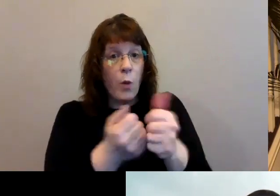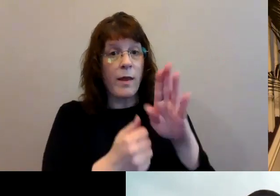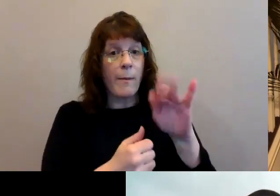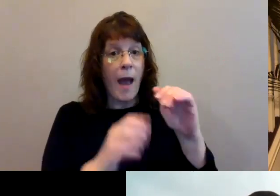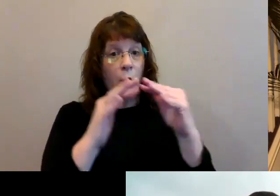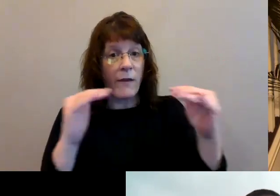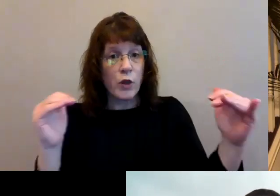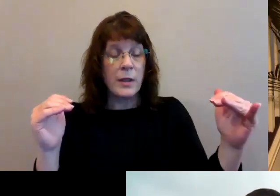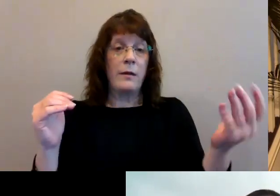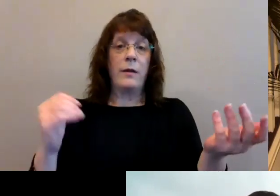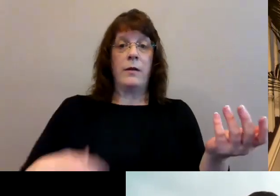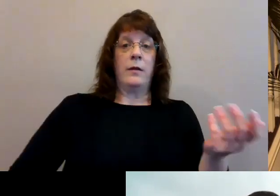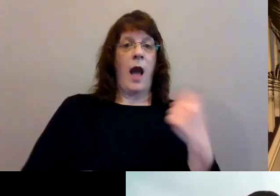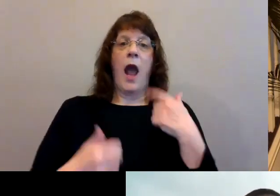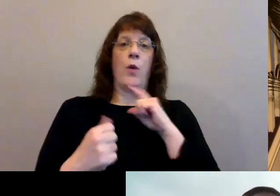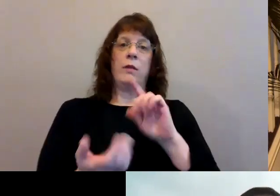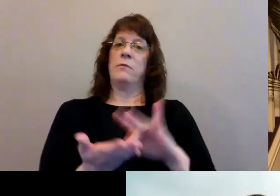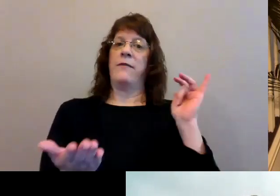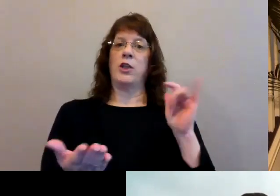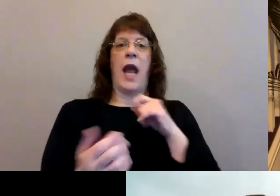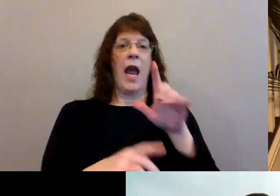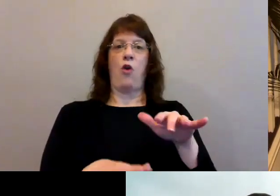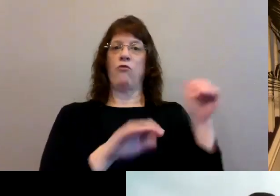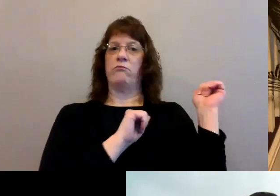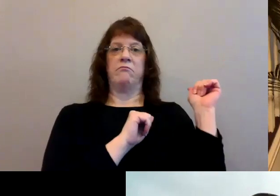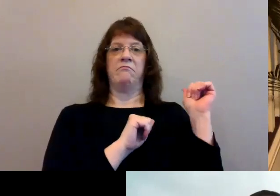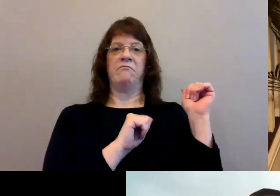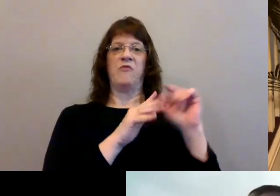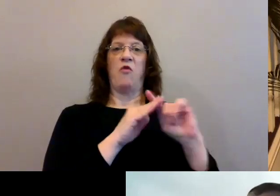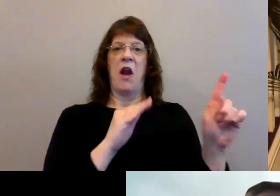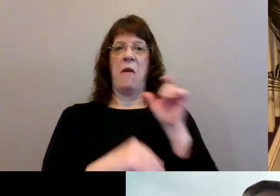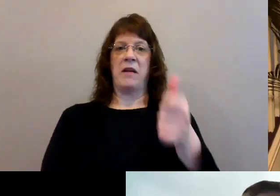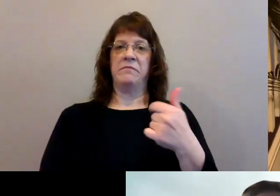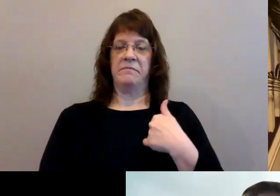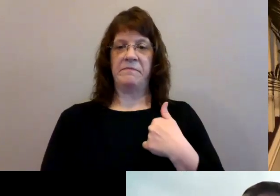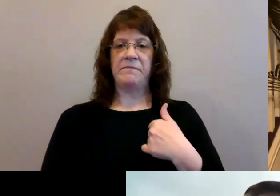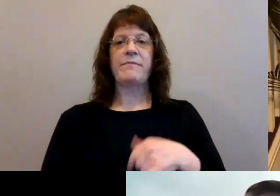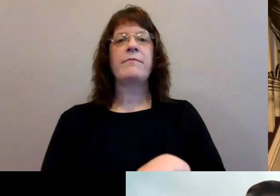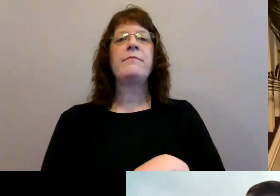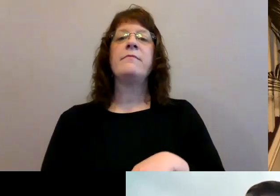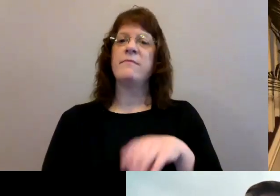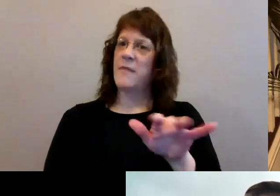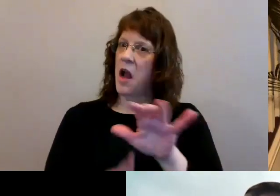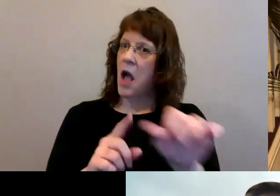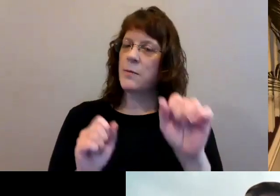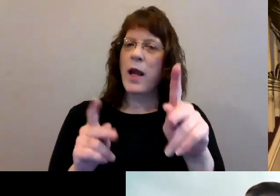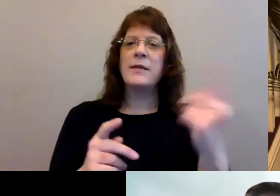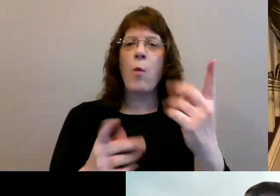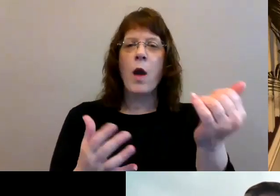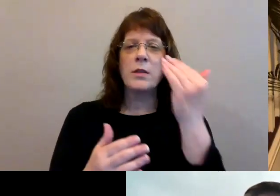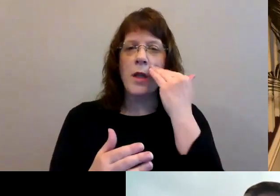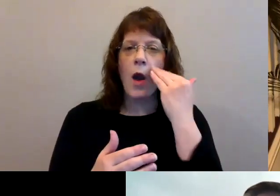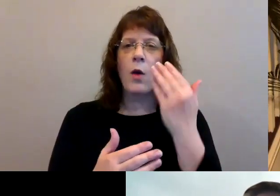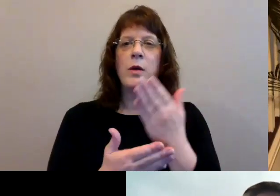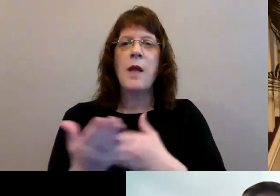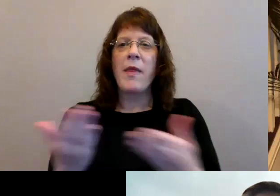surrounding us, like I take it for sure. Like I don't run away. Awesome. someone would like to know, what are some things that we can do